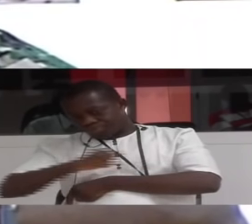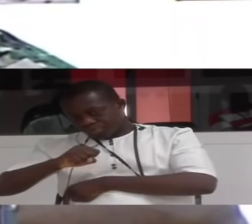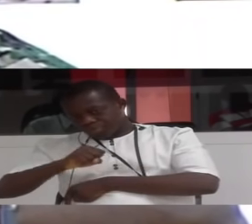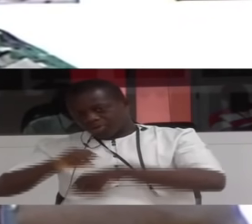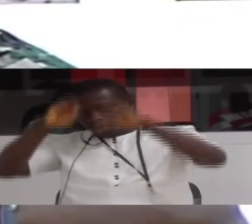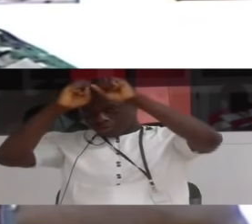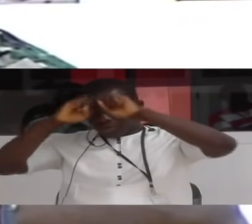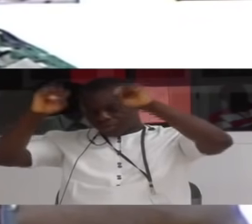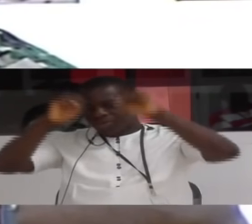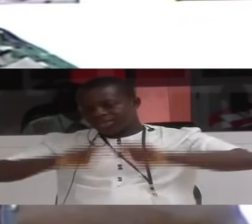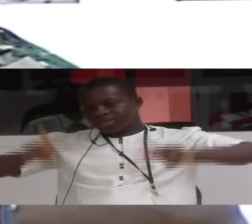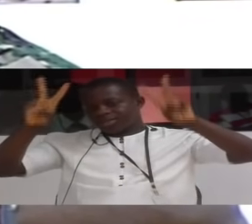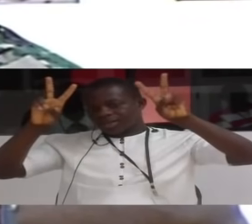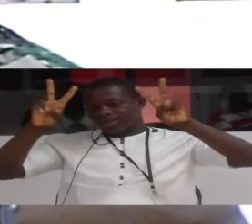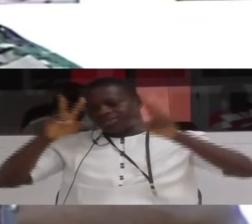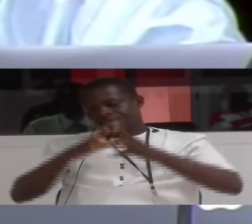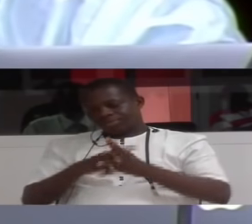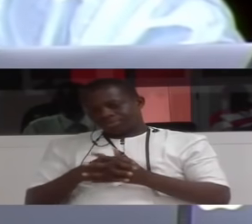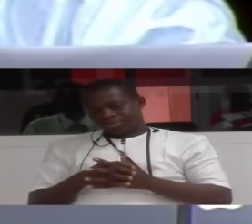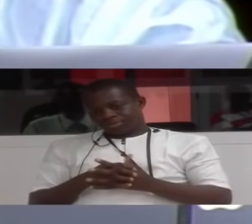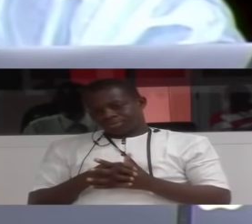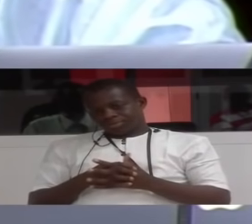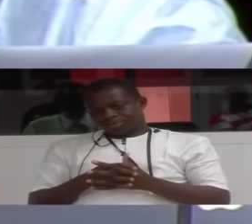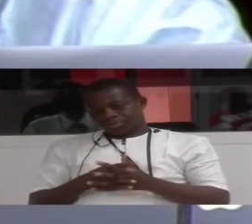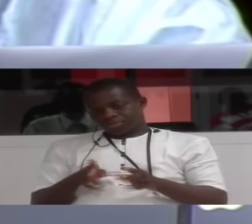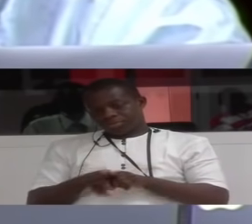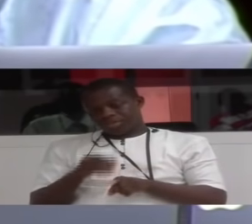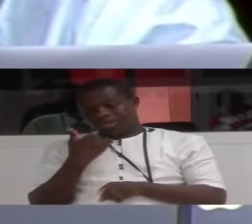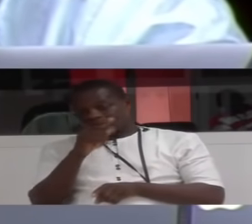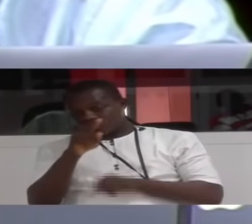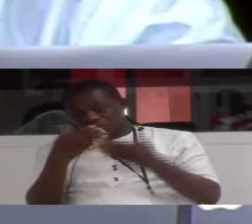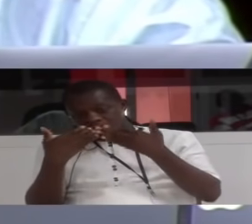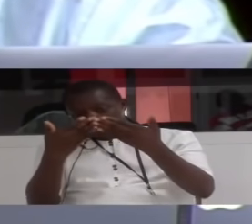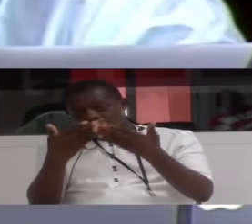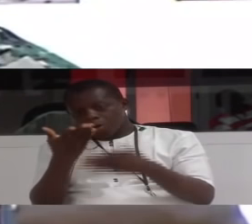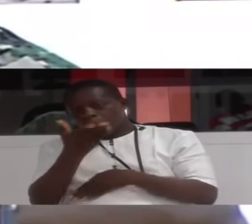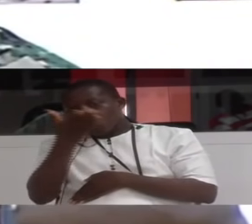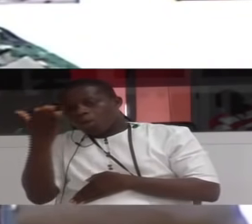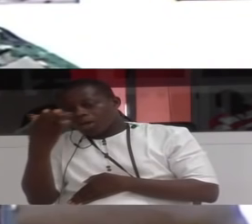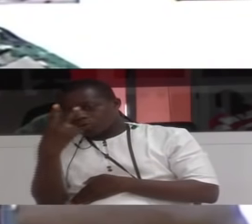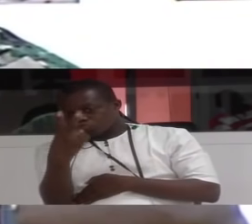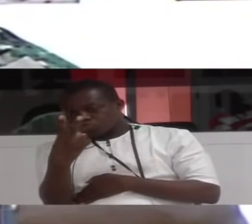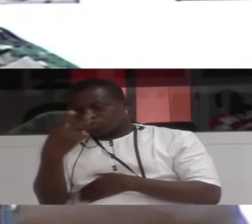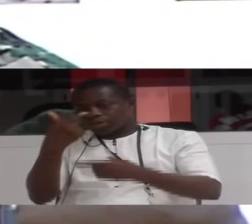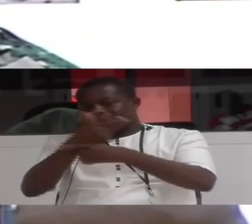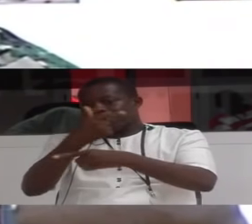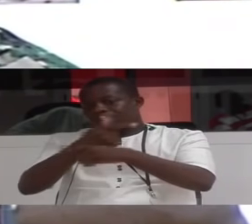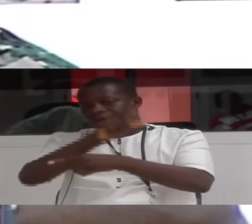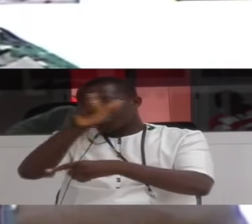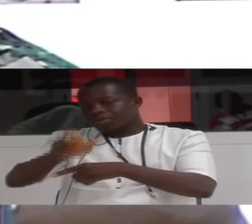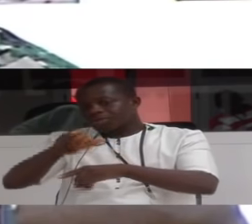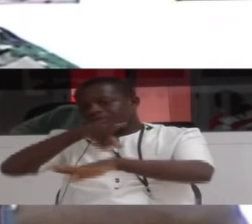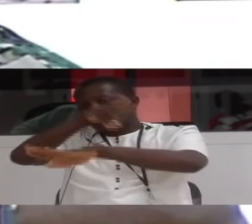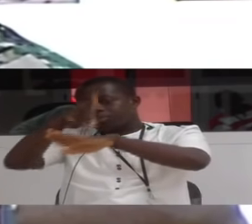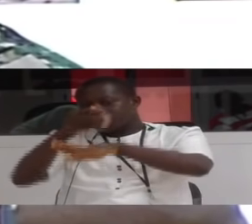them in toppling the government of Yaya Jamé. Were you told where these two Gambians were? Da wax nañ la ñaari Gambian yoyu